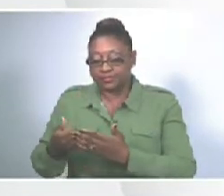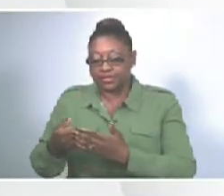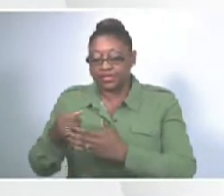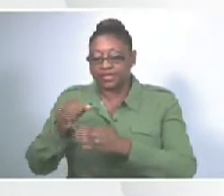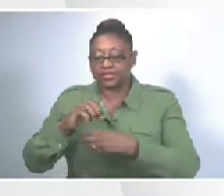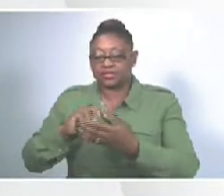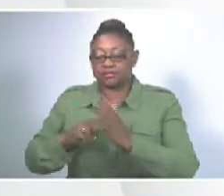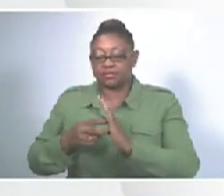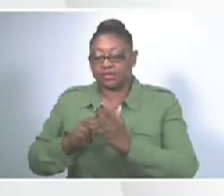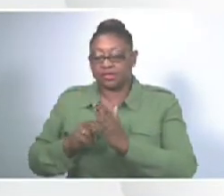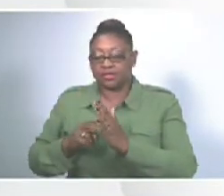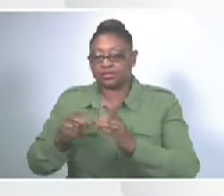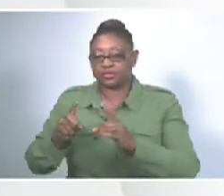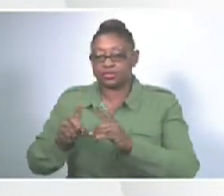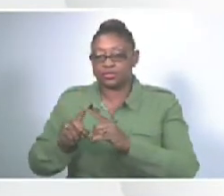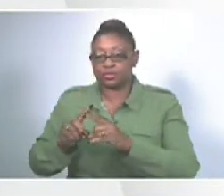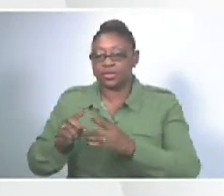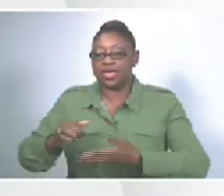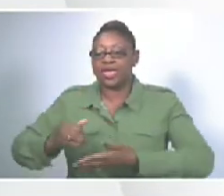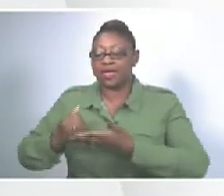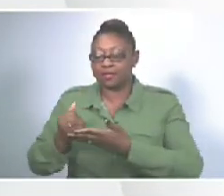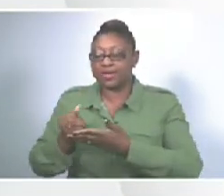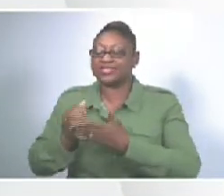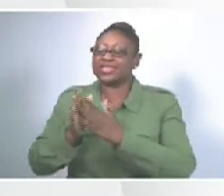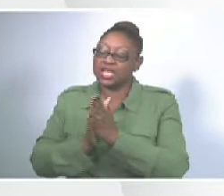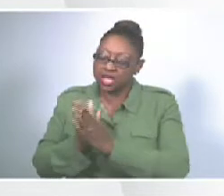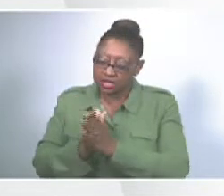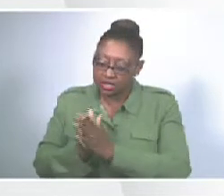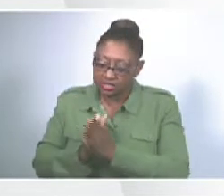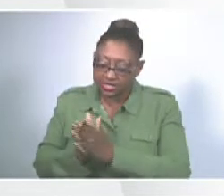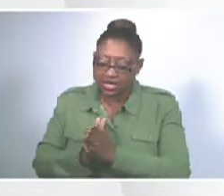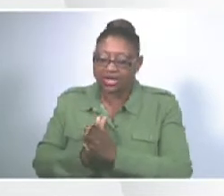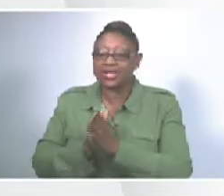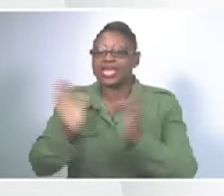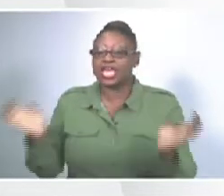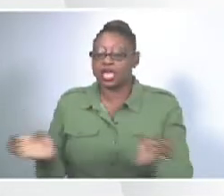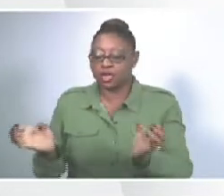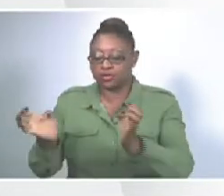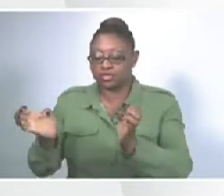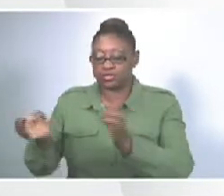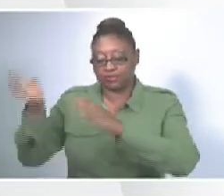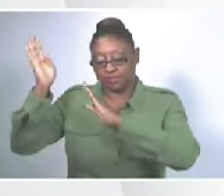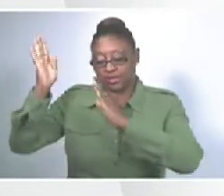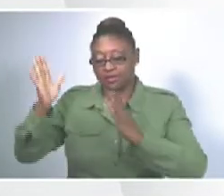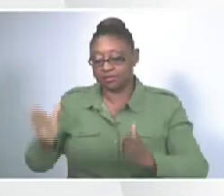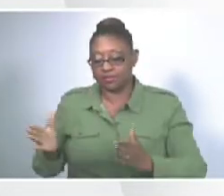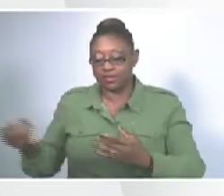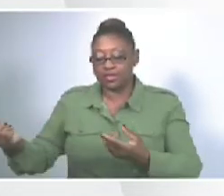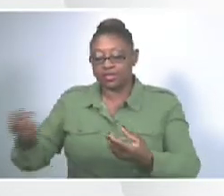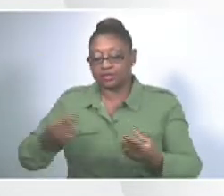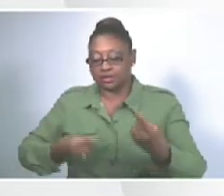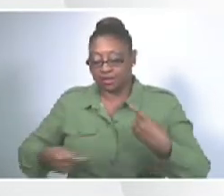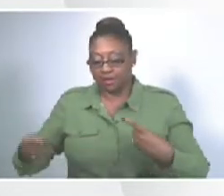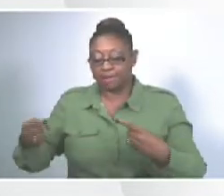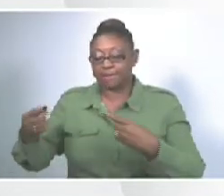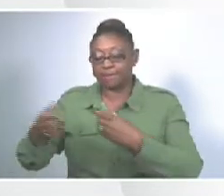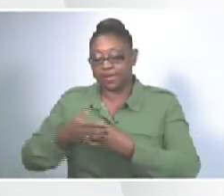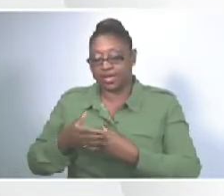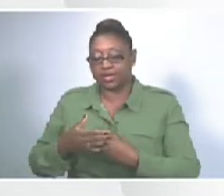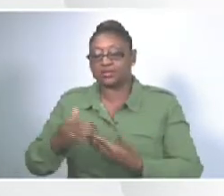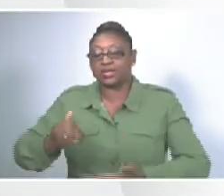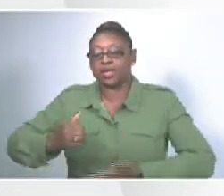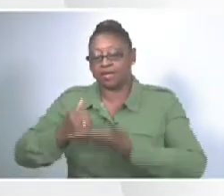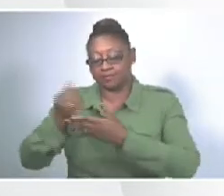this regard, to incentivize the humans to come home and look at establishing similar enterprises and growing them from the